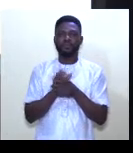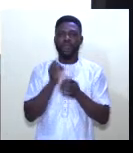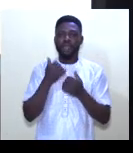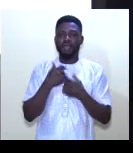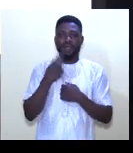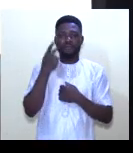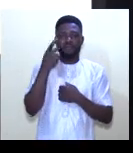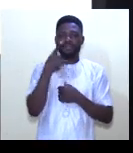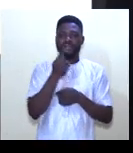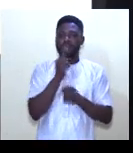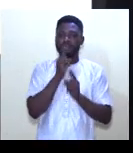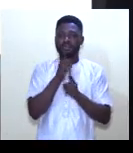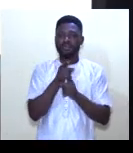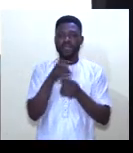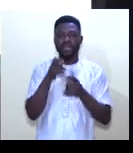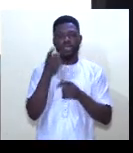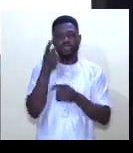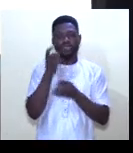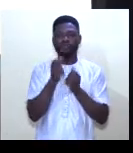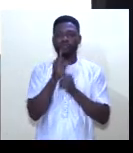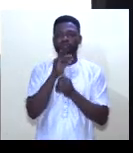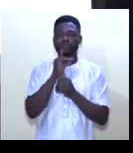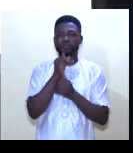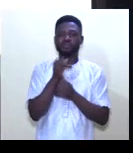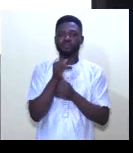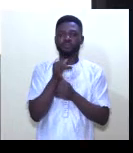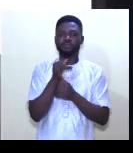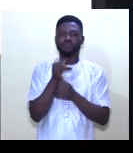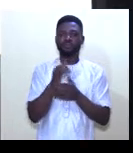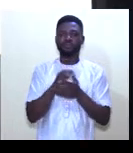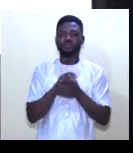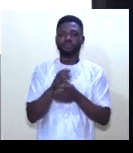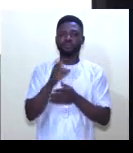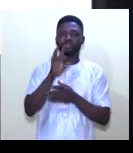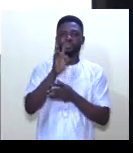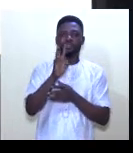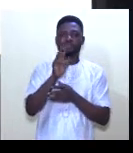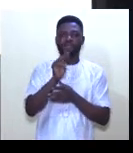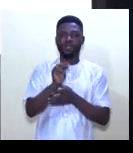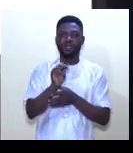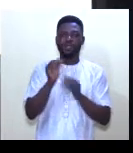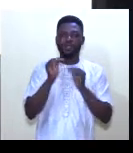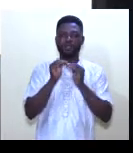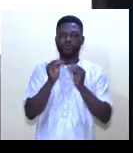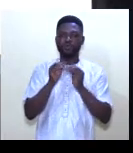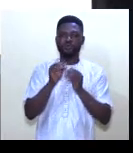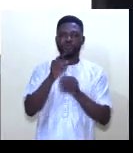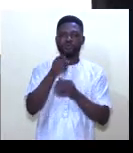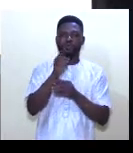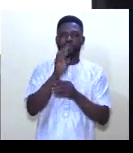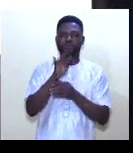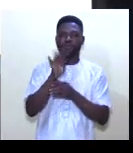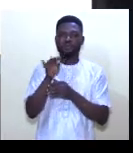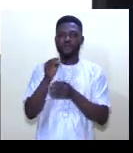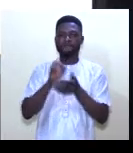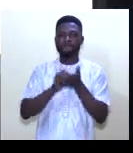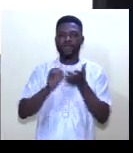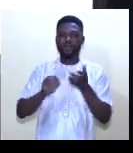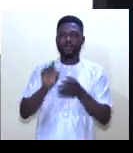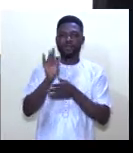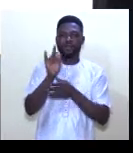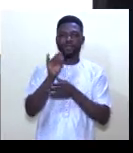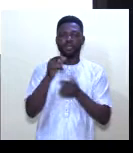Well, I have seen the answer. Have you? Let's see which one it is. I believe it should be 7n equal to